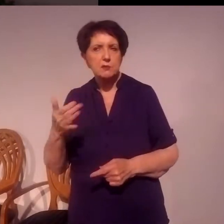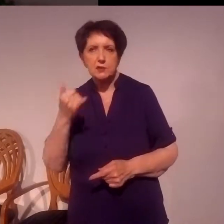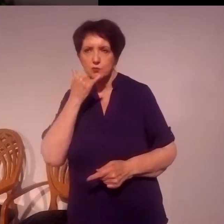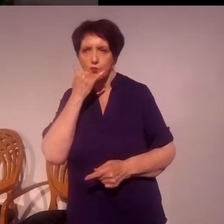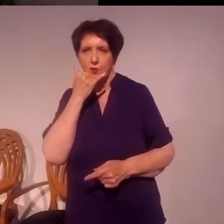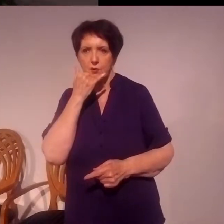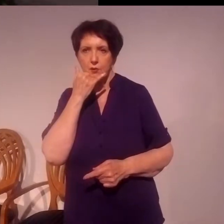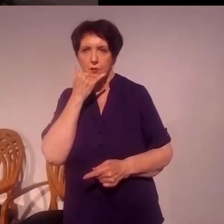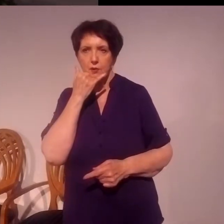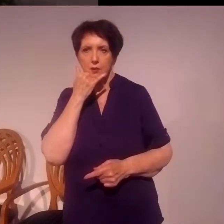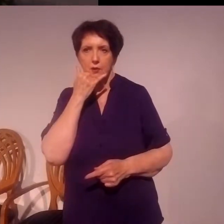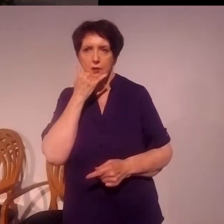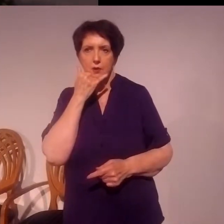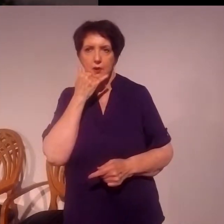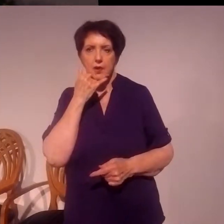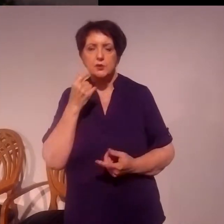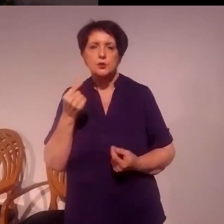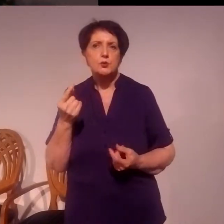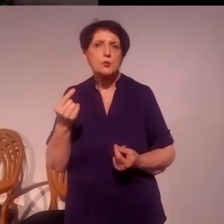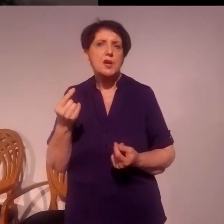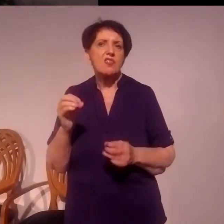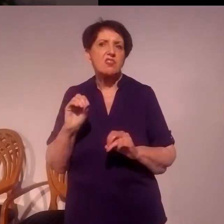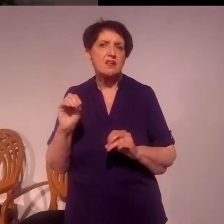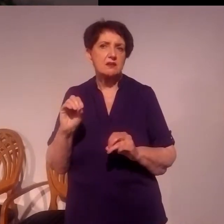wrong but do nothing.